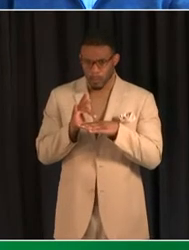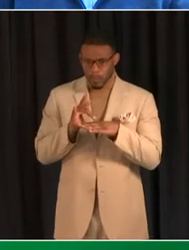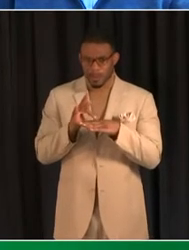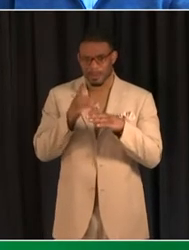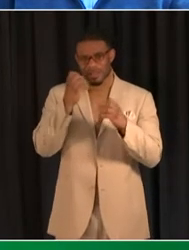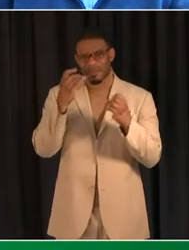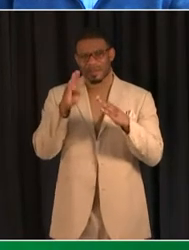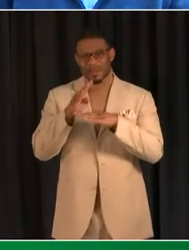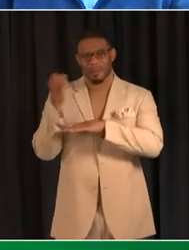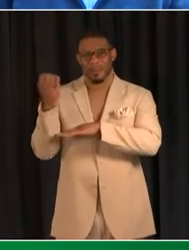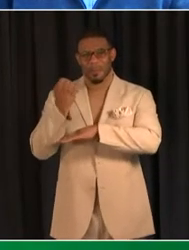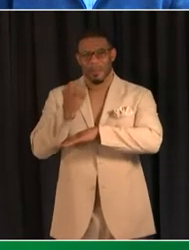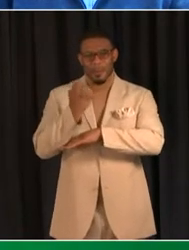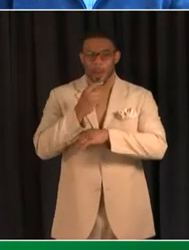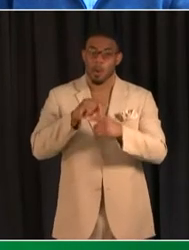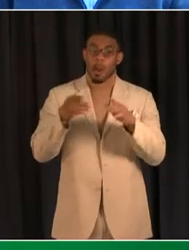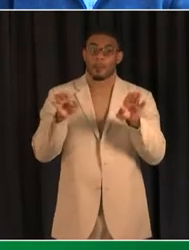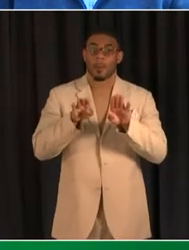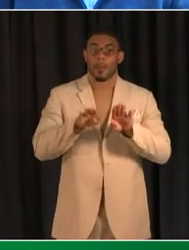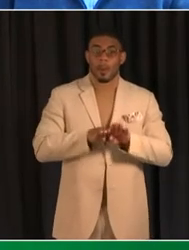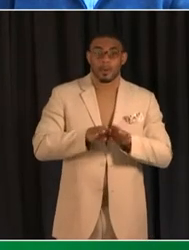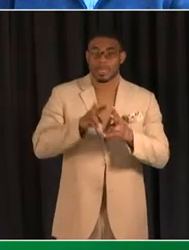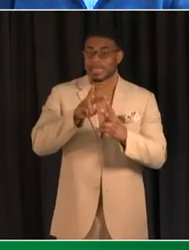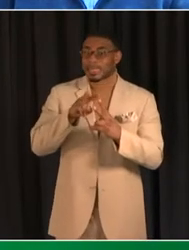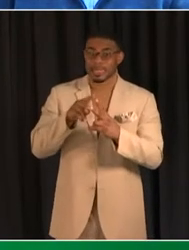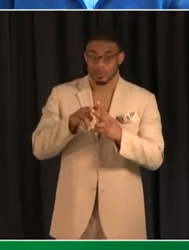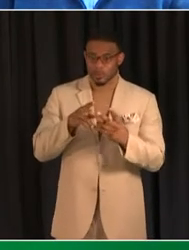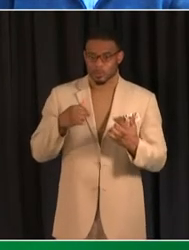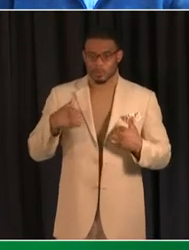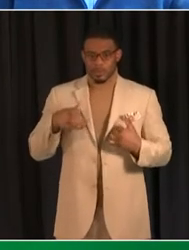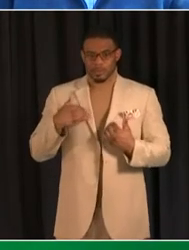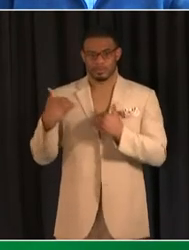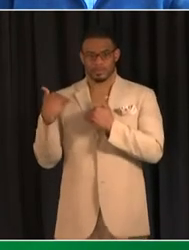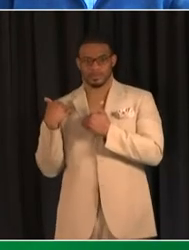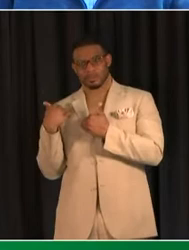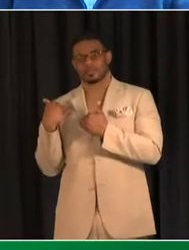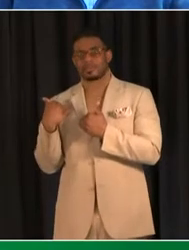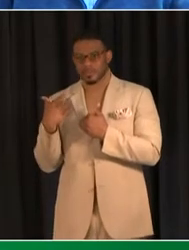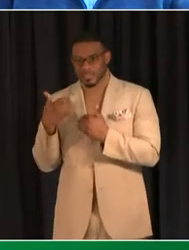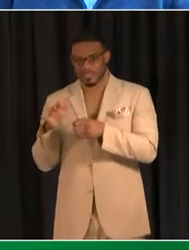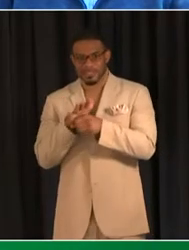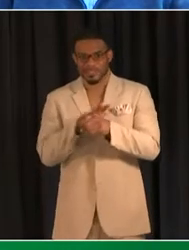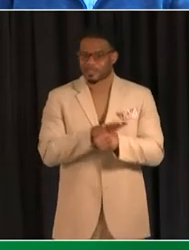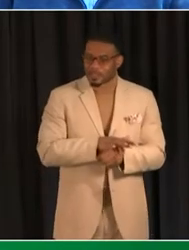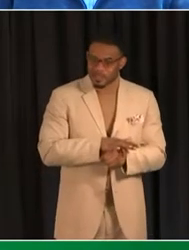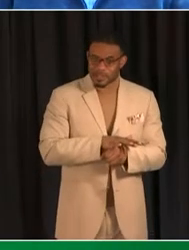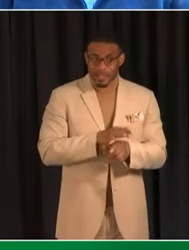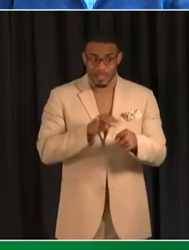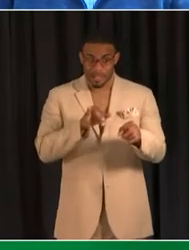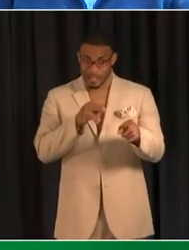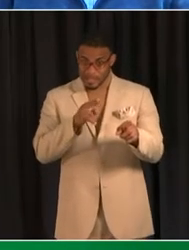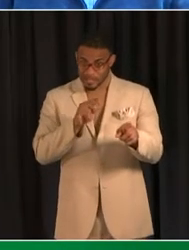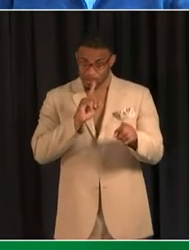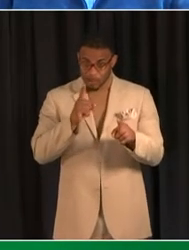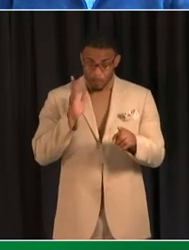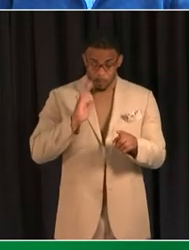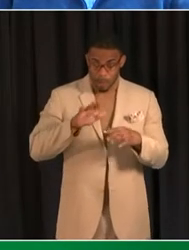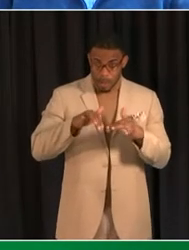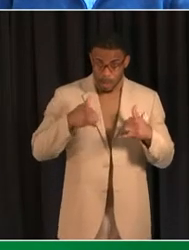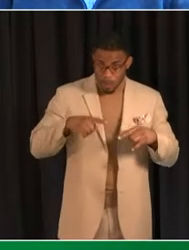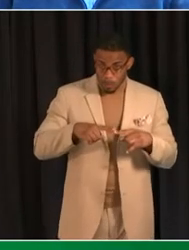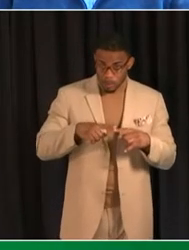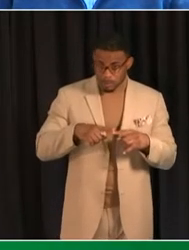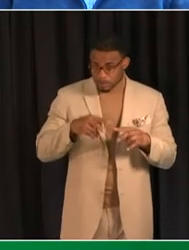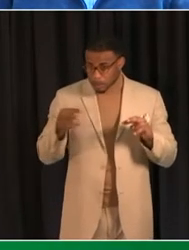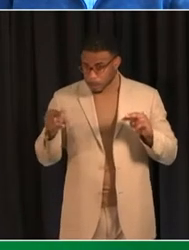estimate is a little over 11% of the city's revenues. And so John talked earlier about how